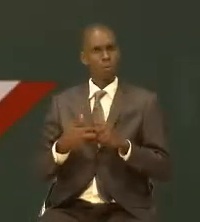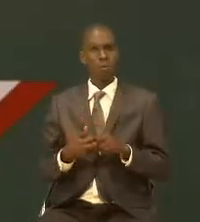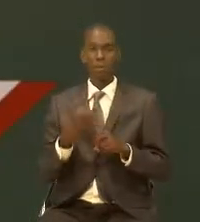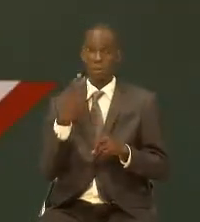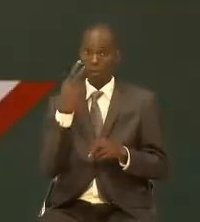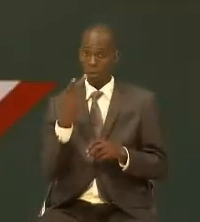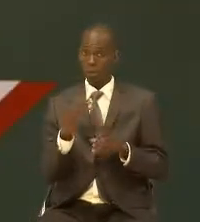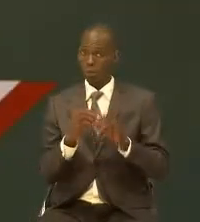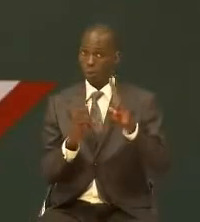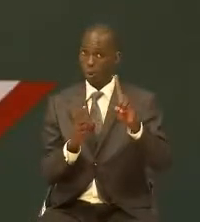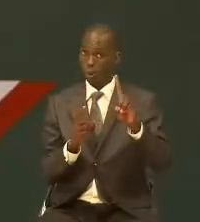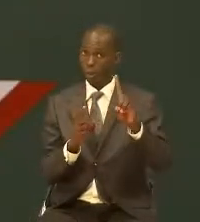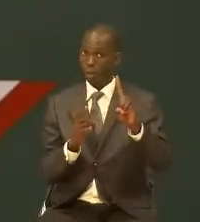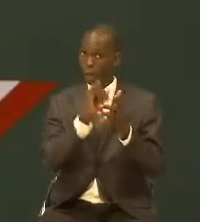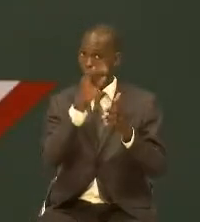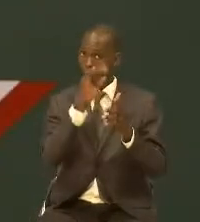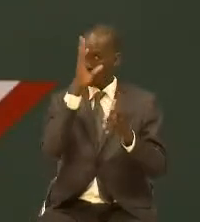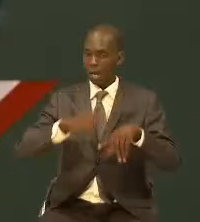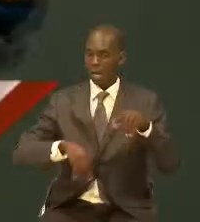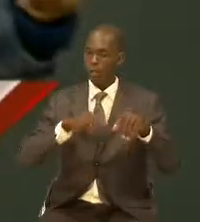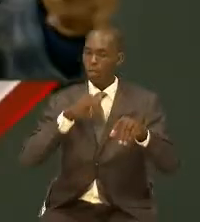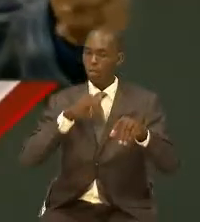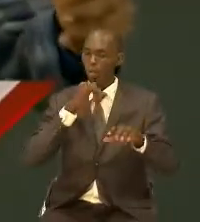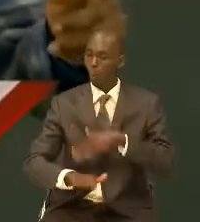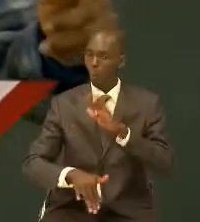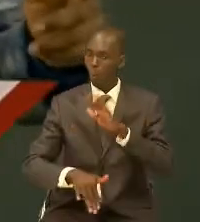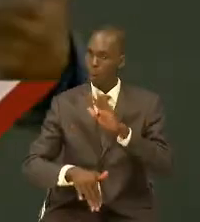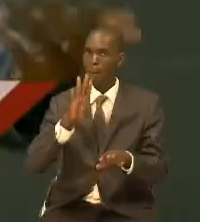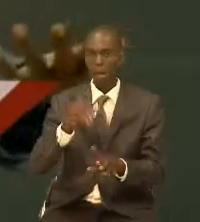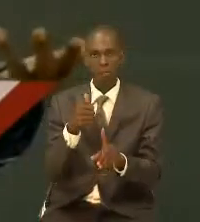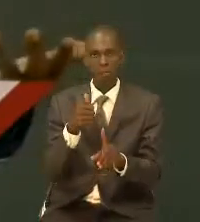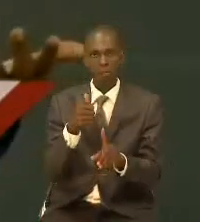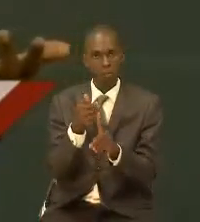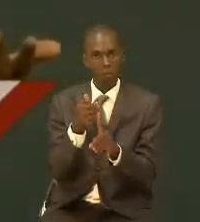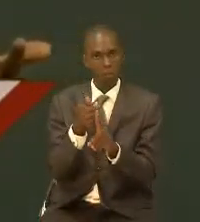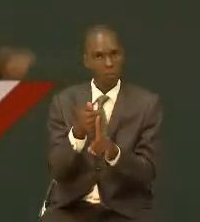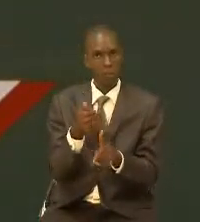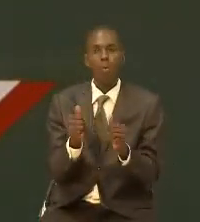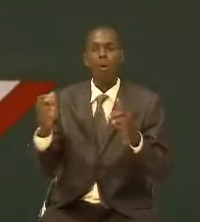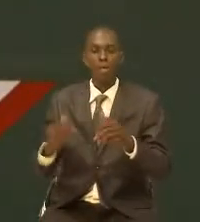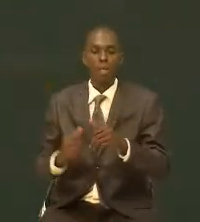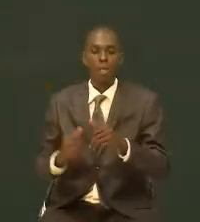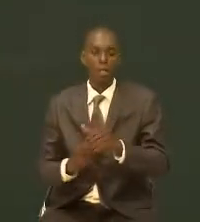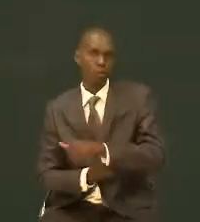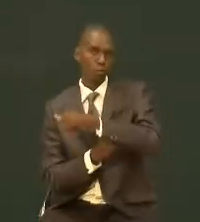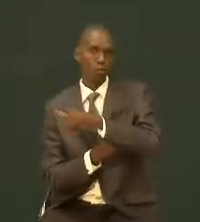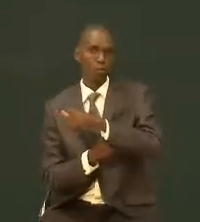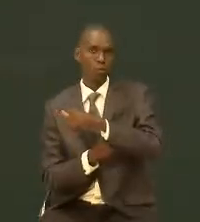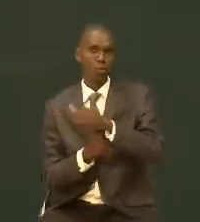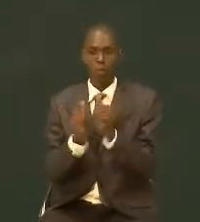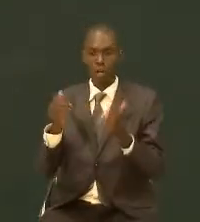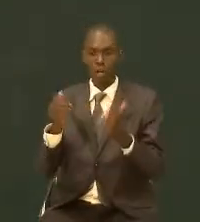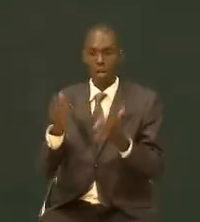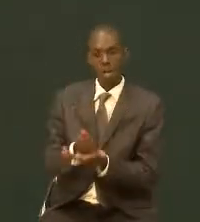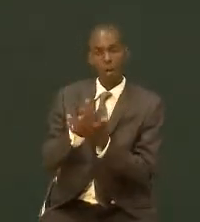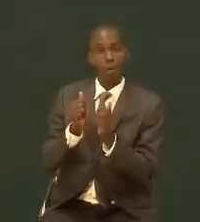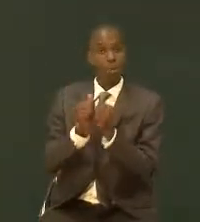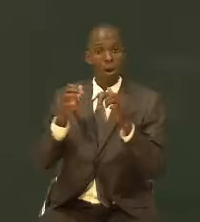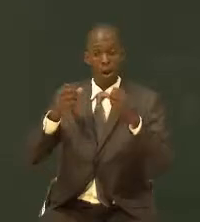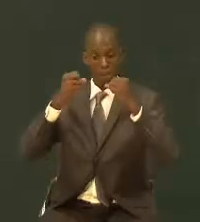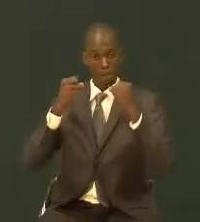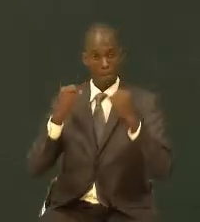by himself without age without help without power without the